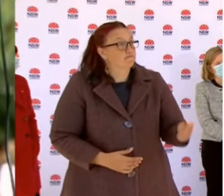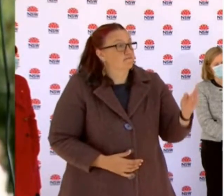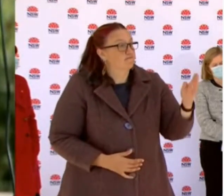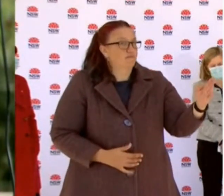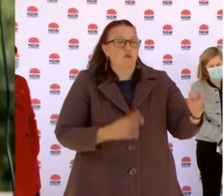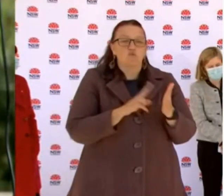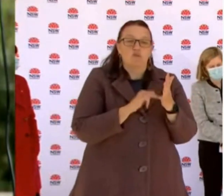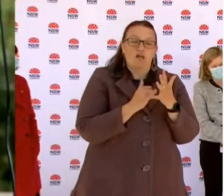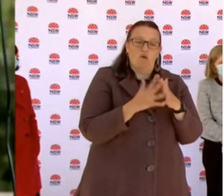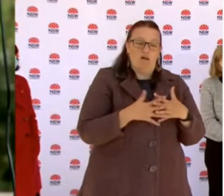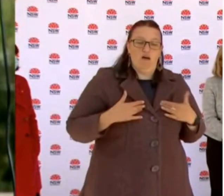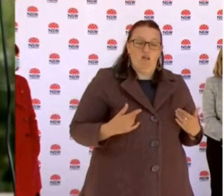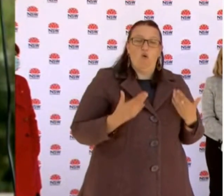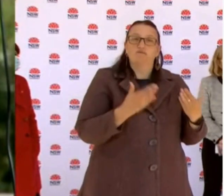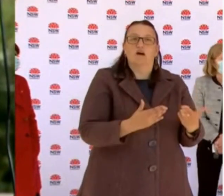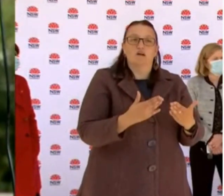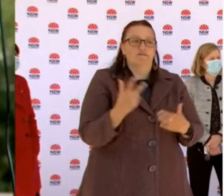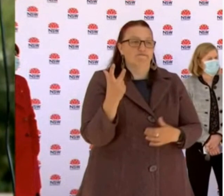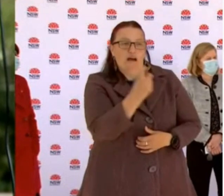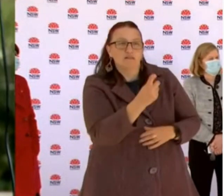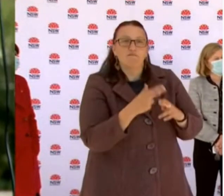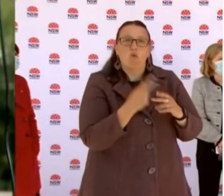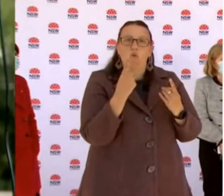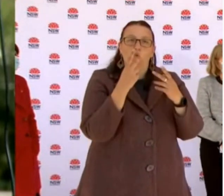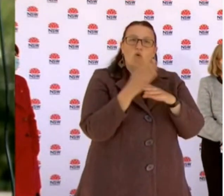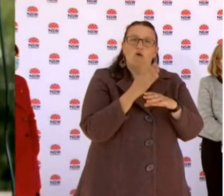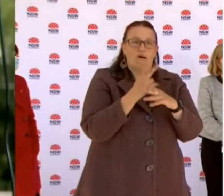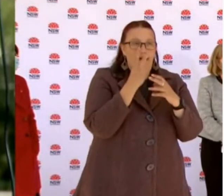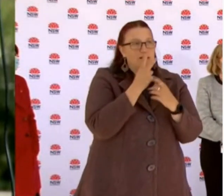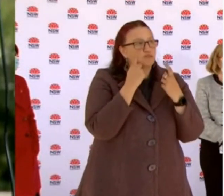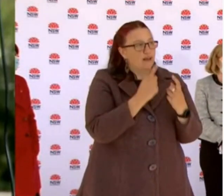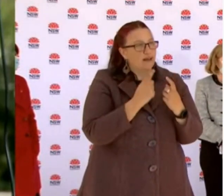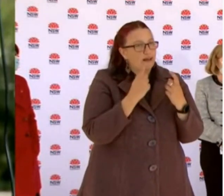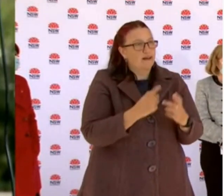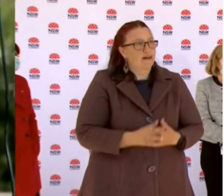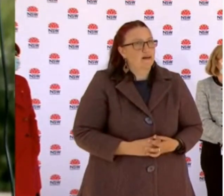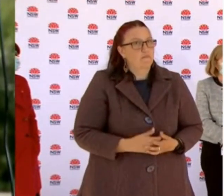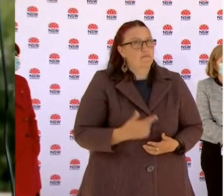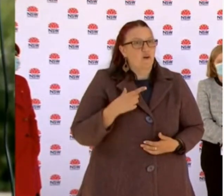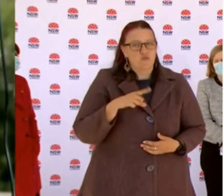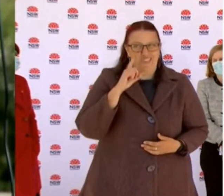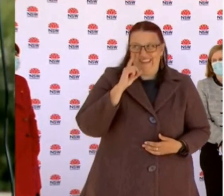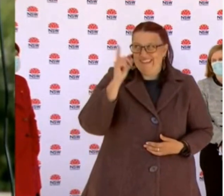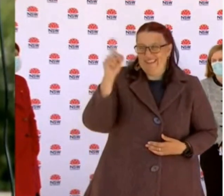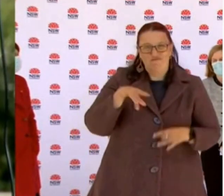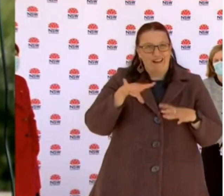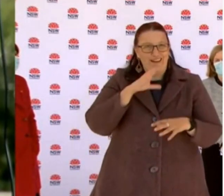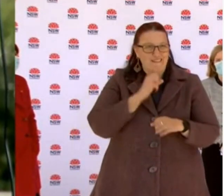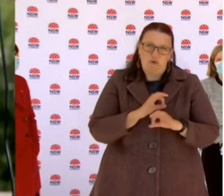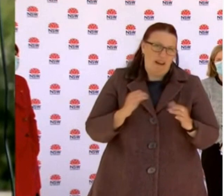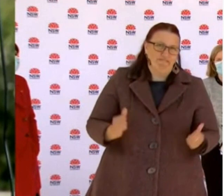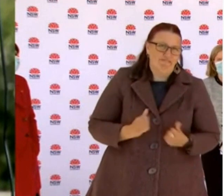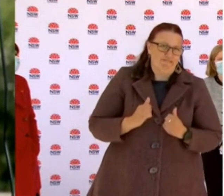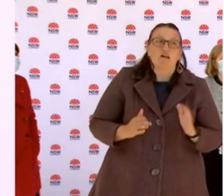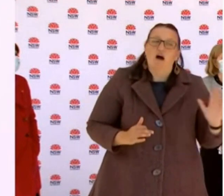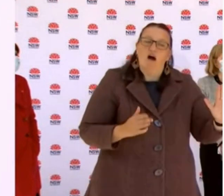to vaccinate aged care staff because you were effectively didn't think the federal government was doing enough to get those staff vaccinated. Well,